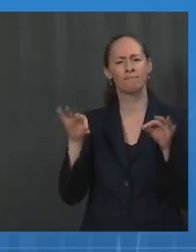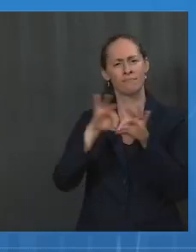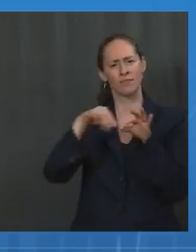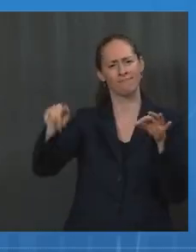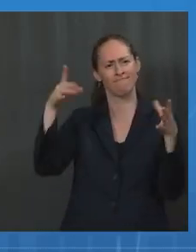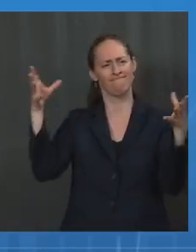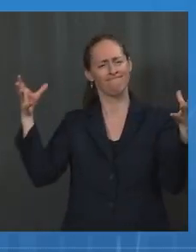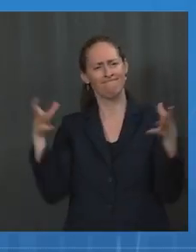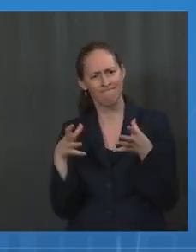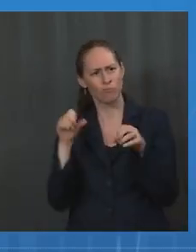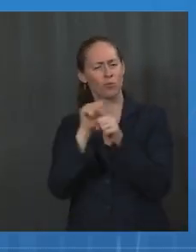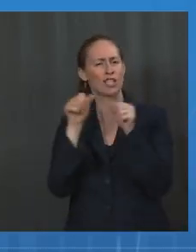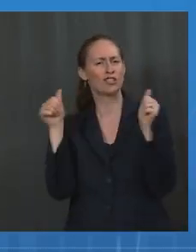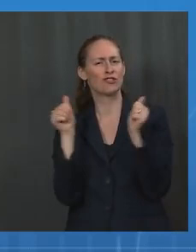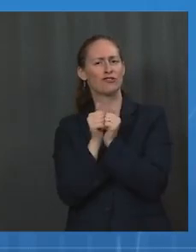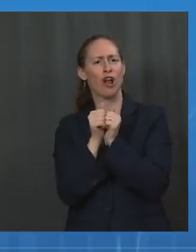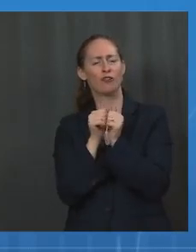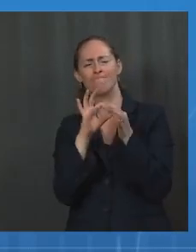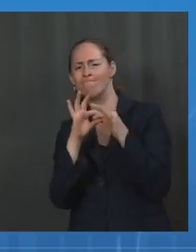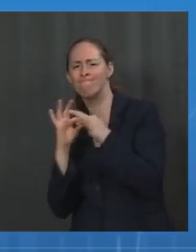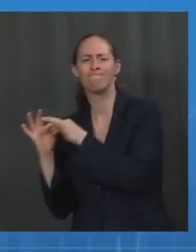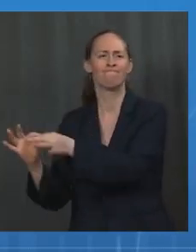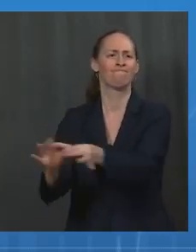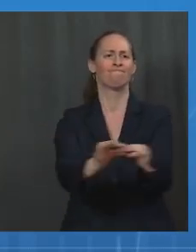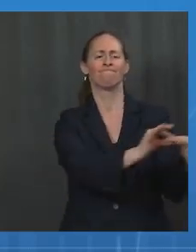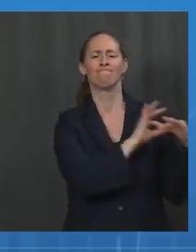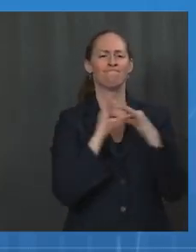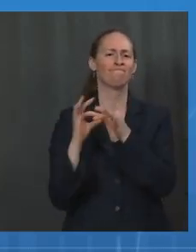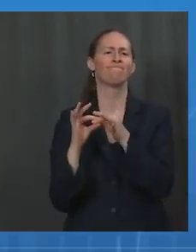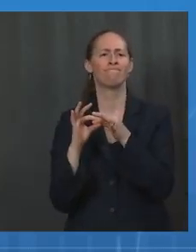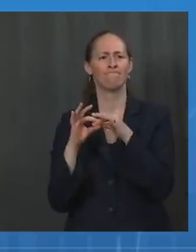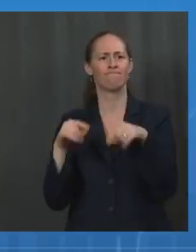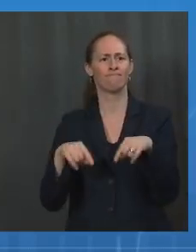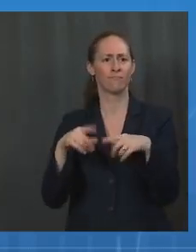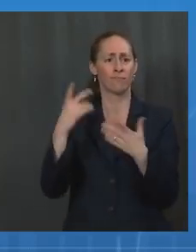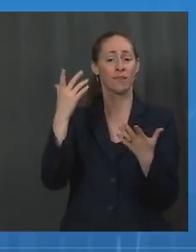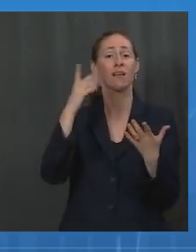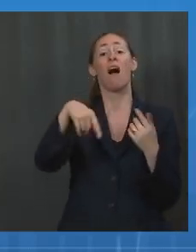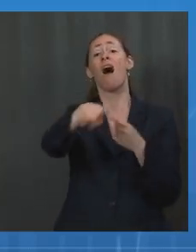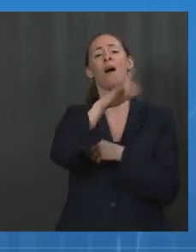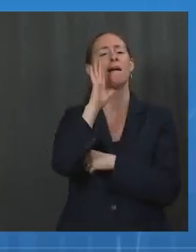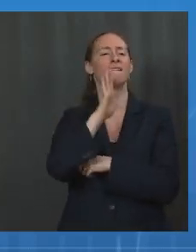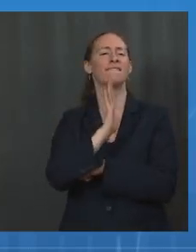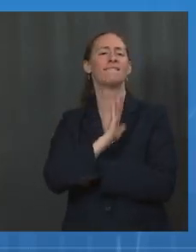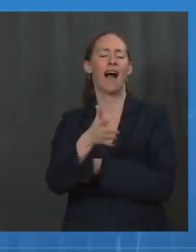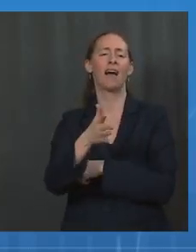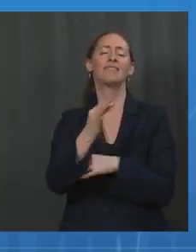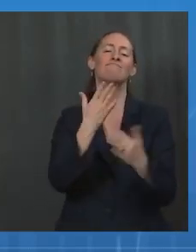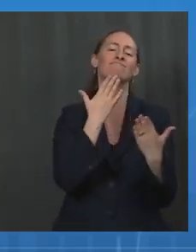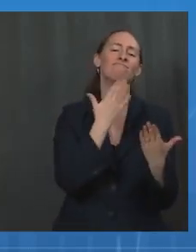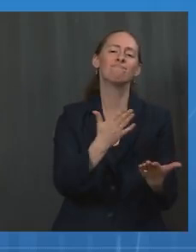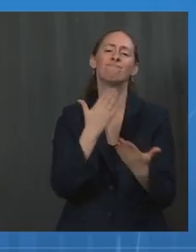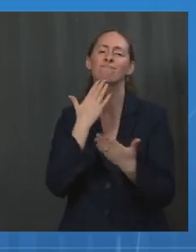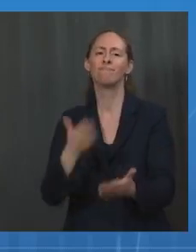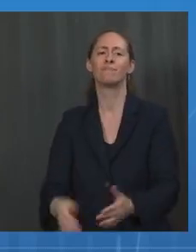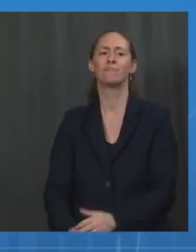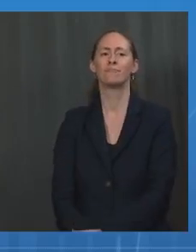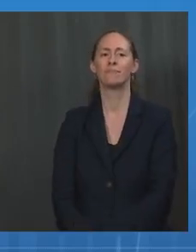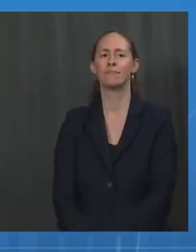to ensure fundamentally that our children and our future are safe. Thank you. I will now turn things over to Dr.